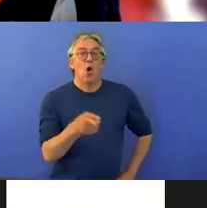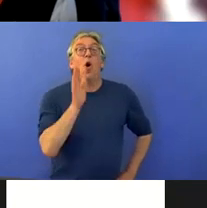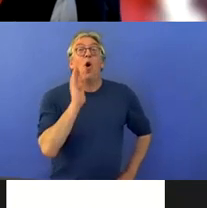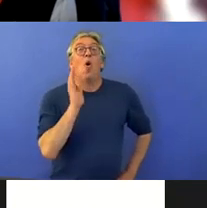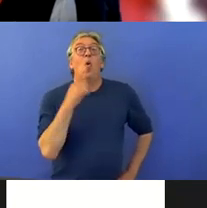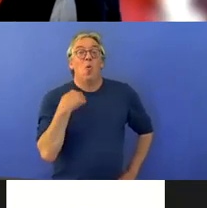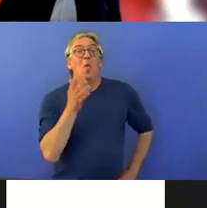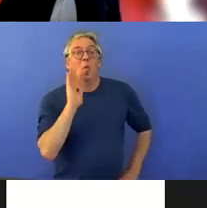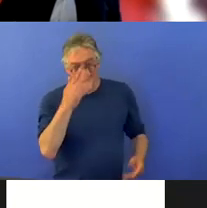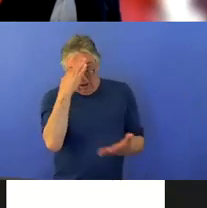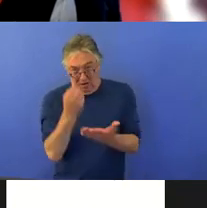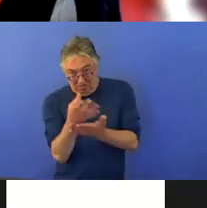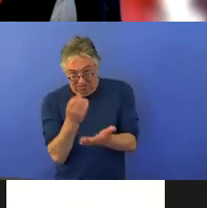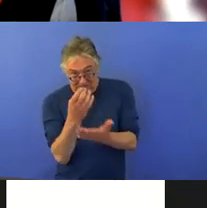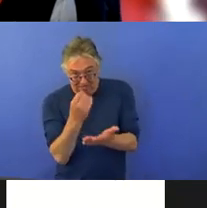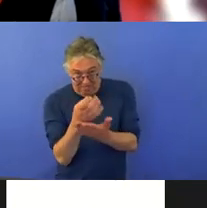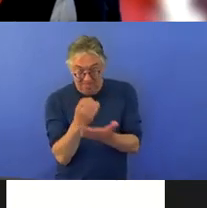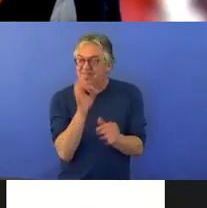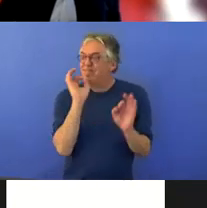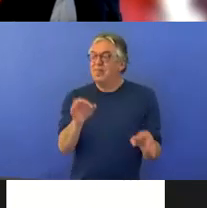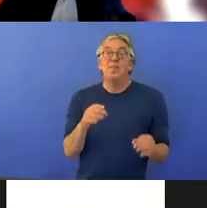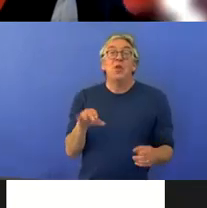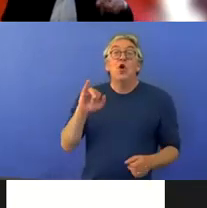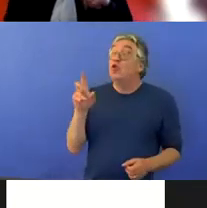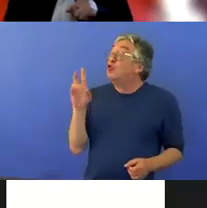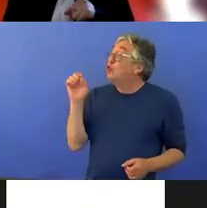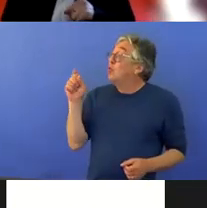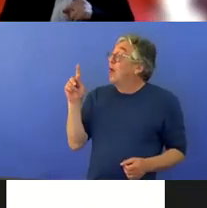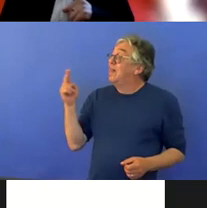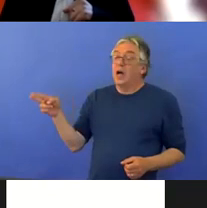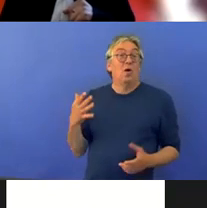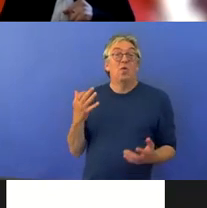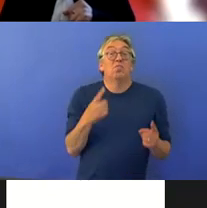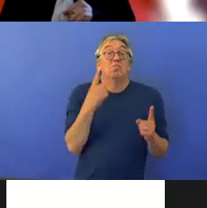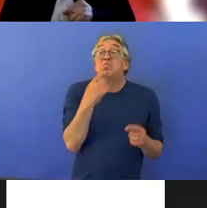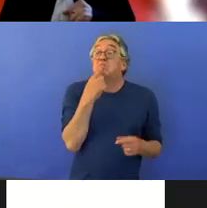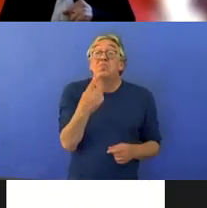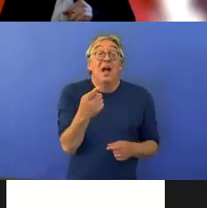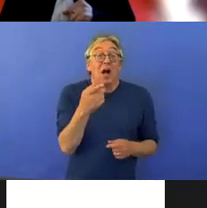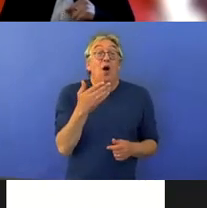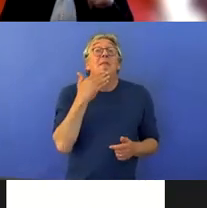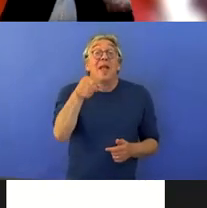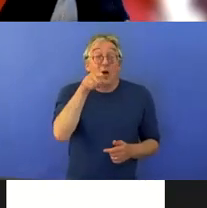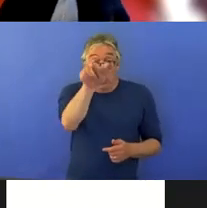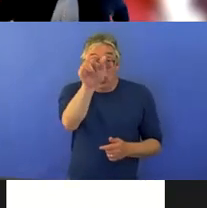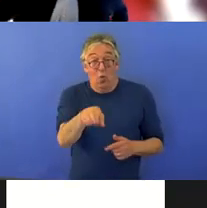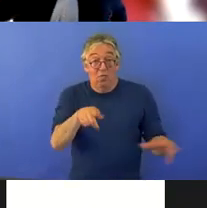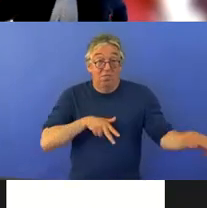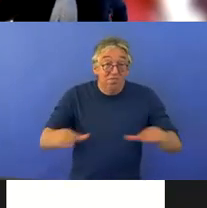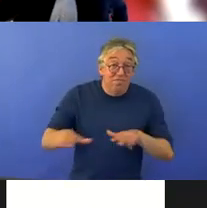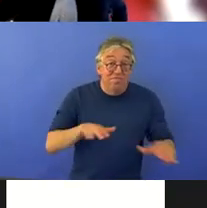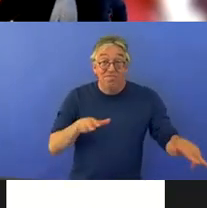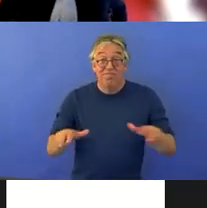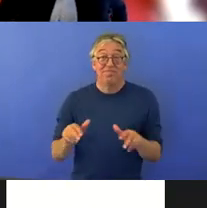very much. Judith? I just want to say thank you for everyone who organized this. And it makes me